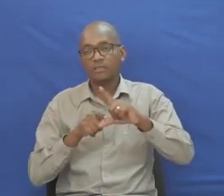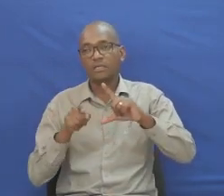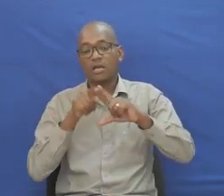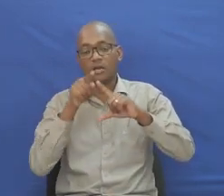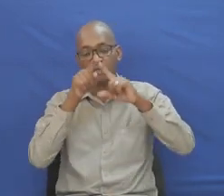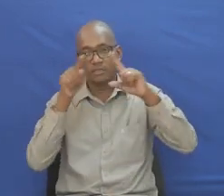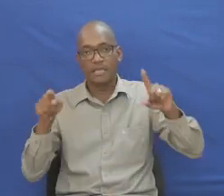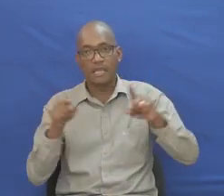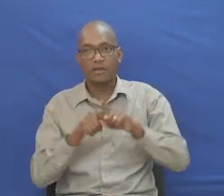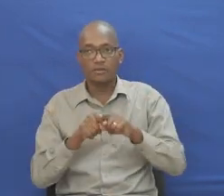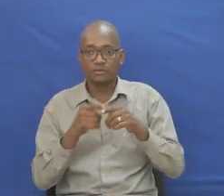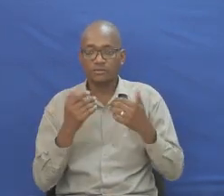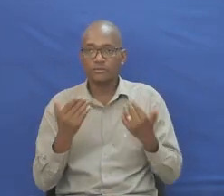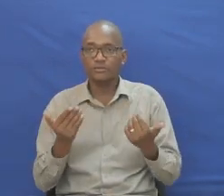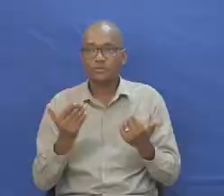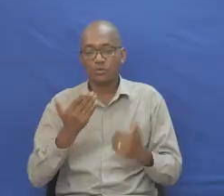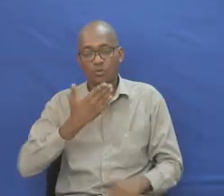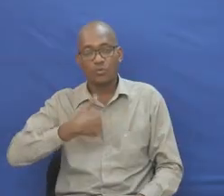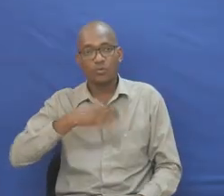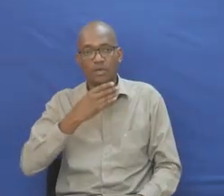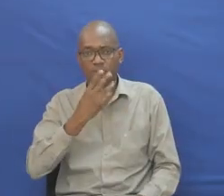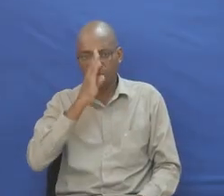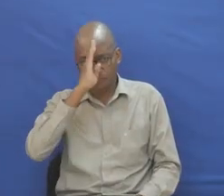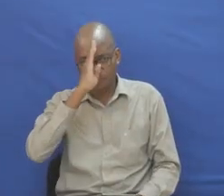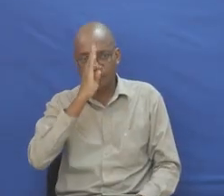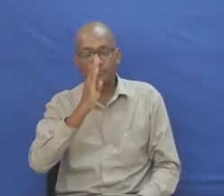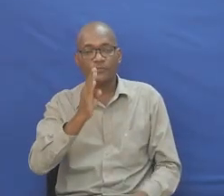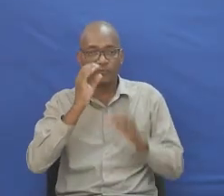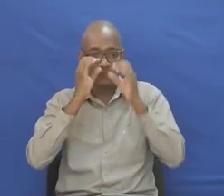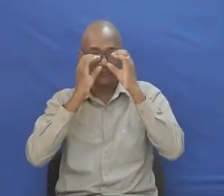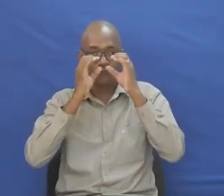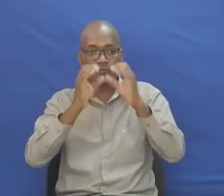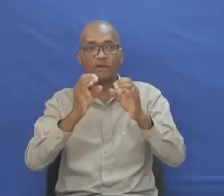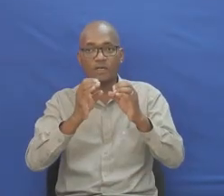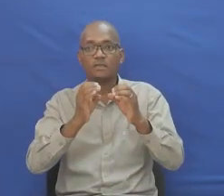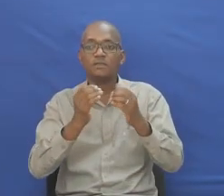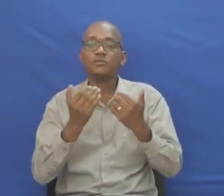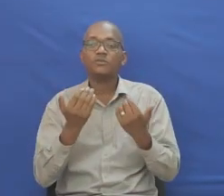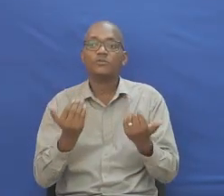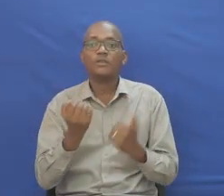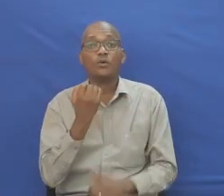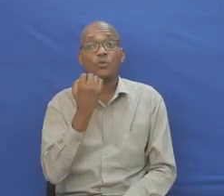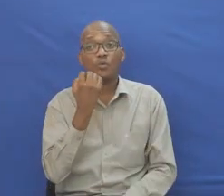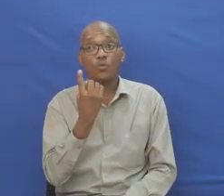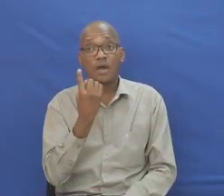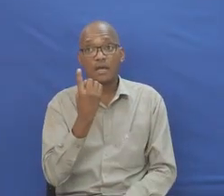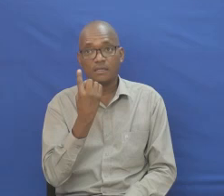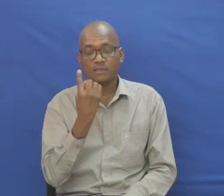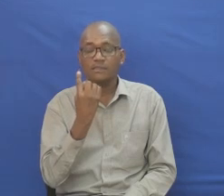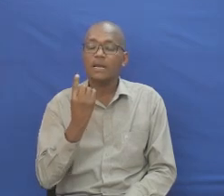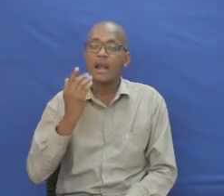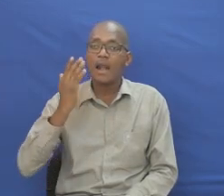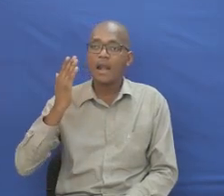this one, we are going to focus on only one part, which is trigonometric ratios concerning to right-angled